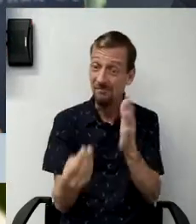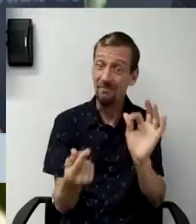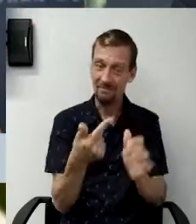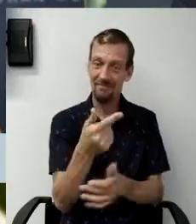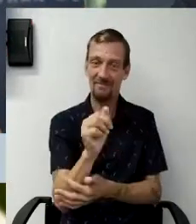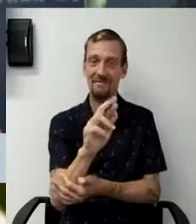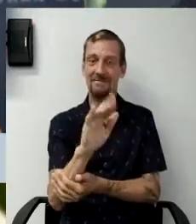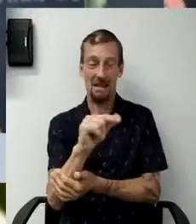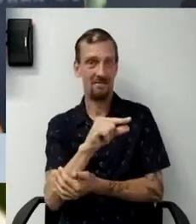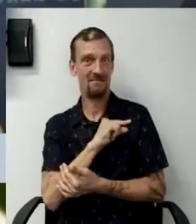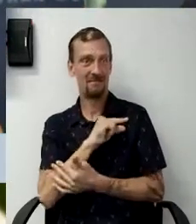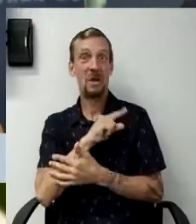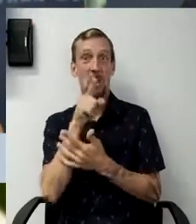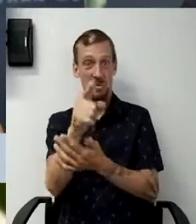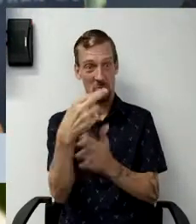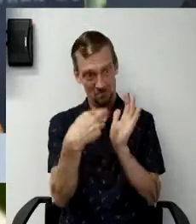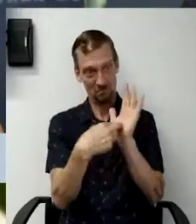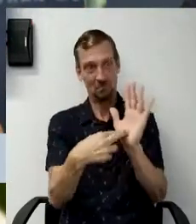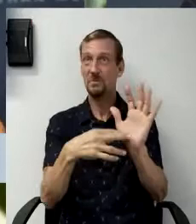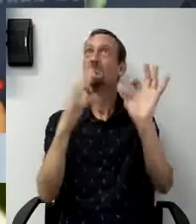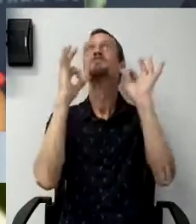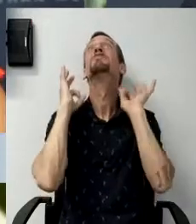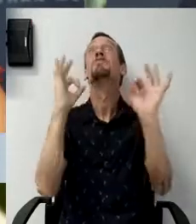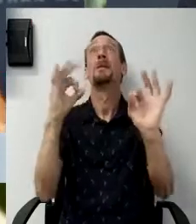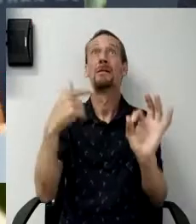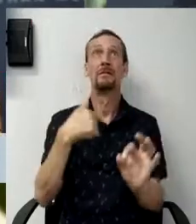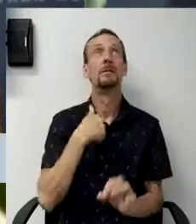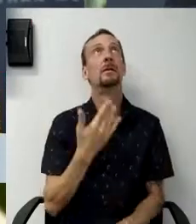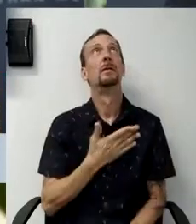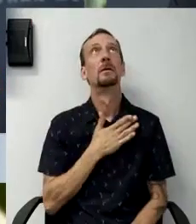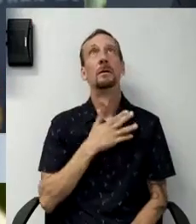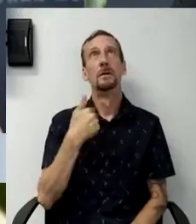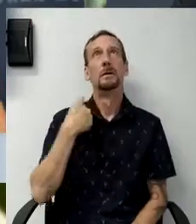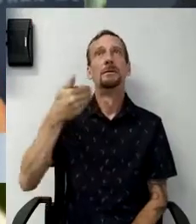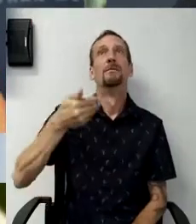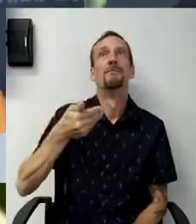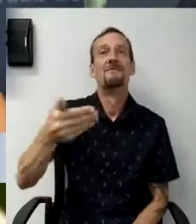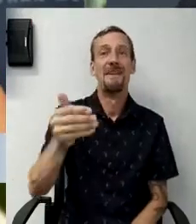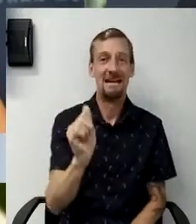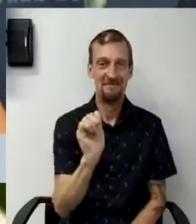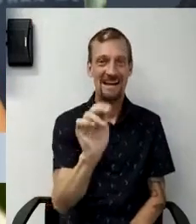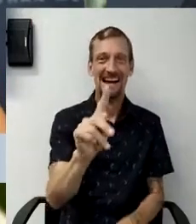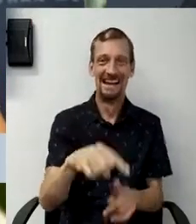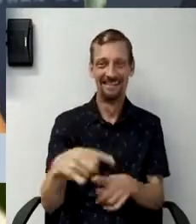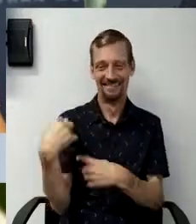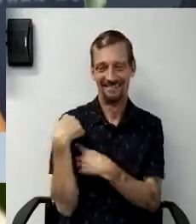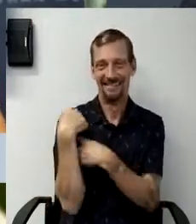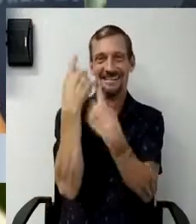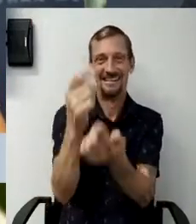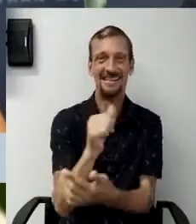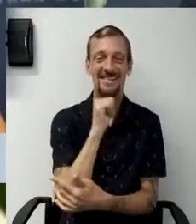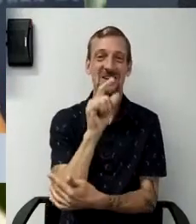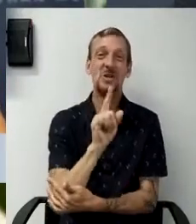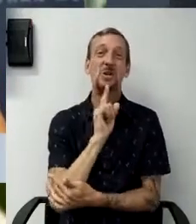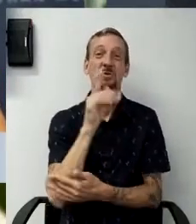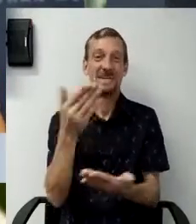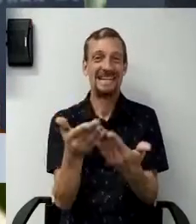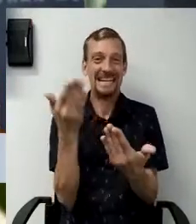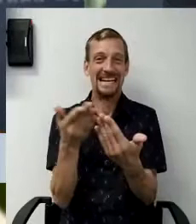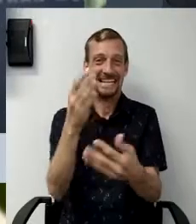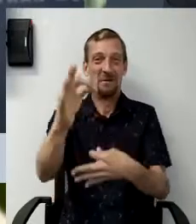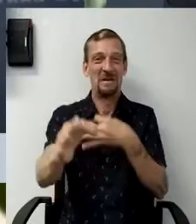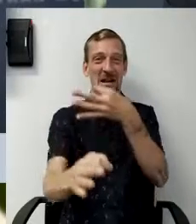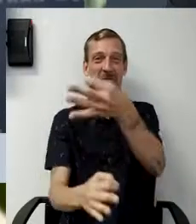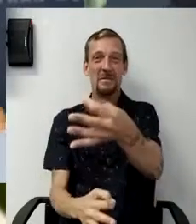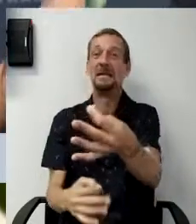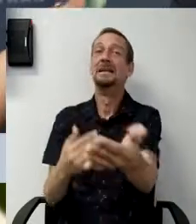you are well represented. I just feel grateful being invited back. That I after 20-something weeks, I wasn't so easily replaced. So